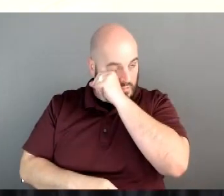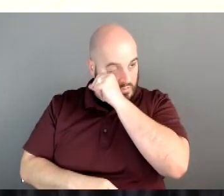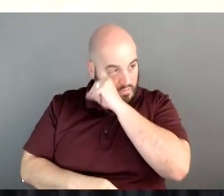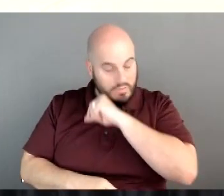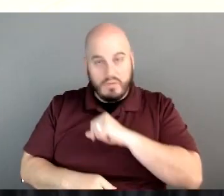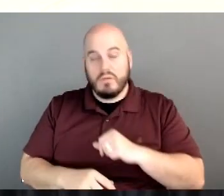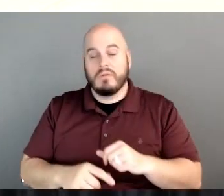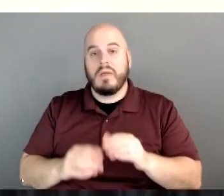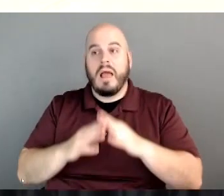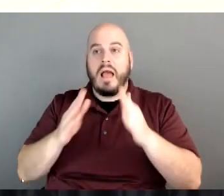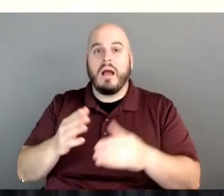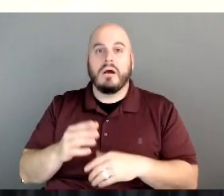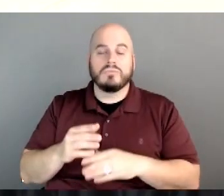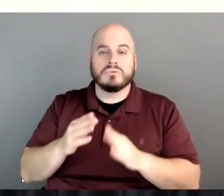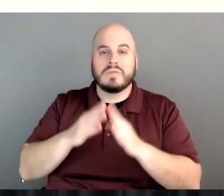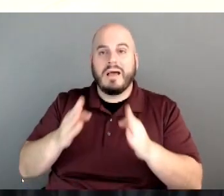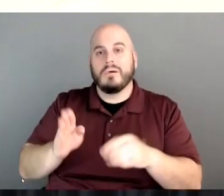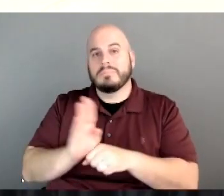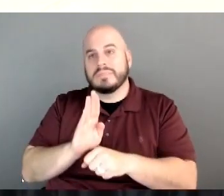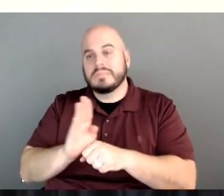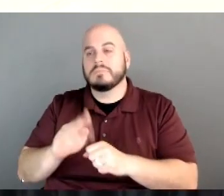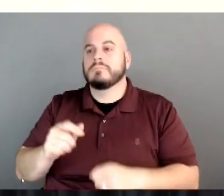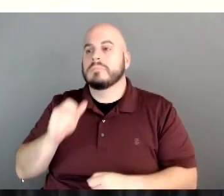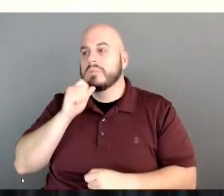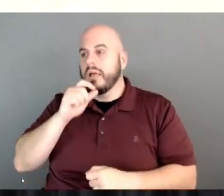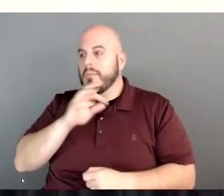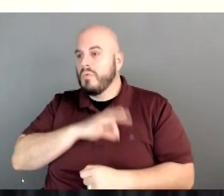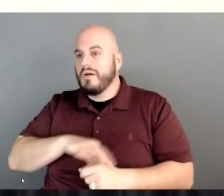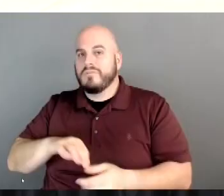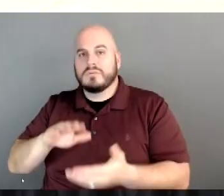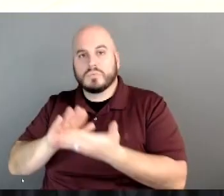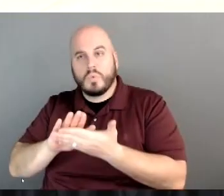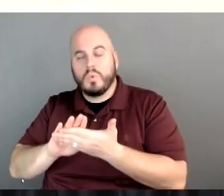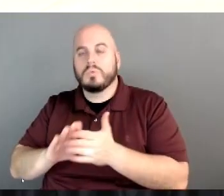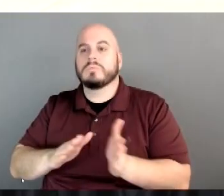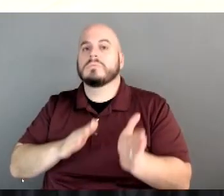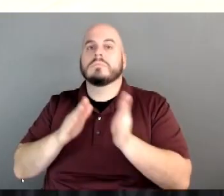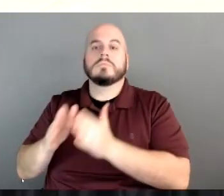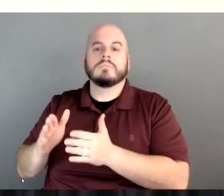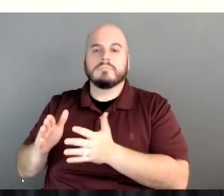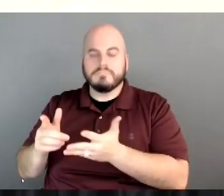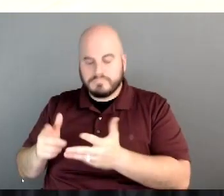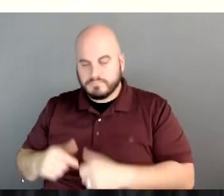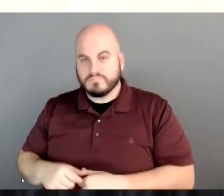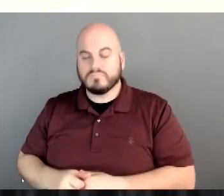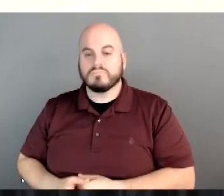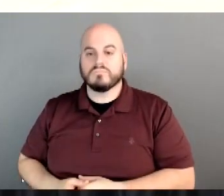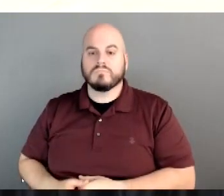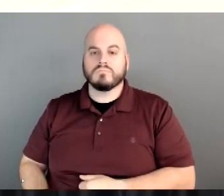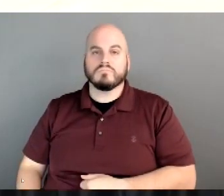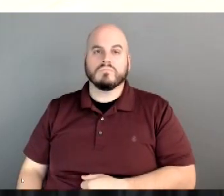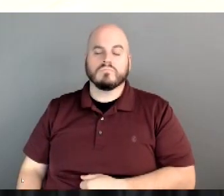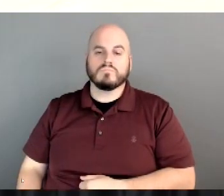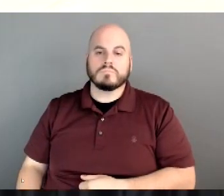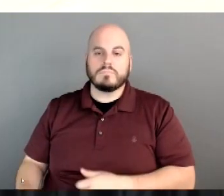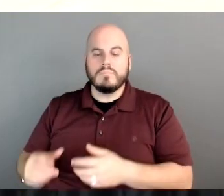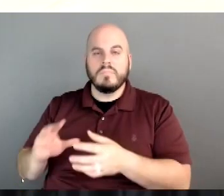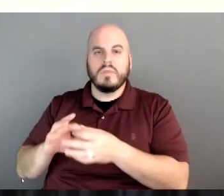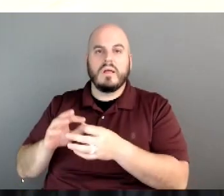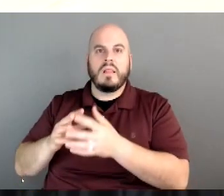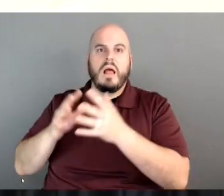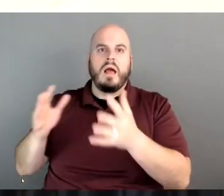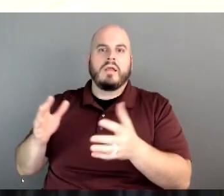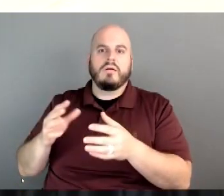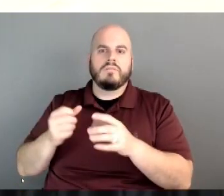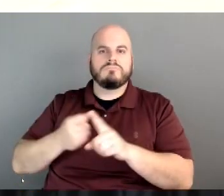households, businesses and restaurants, nonprofits and schools. This grant specifically talks a lot about green spaces and rainwater infrastructure,